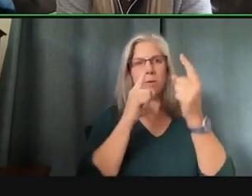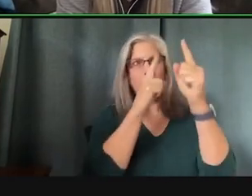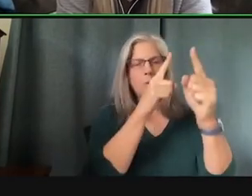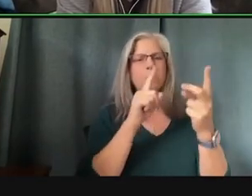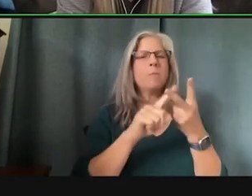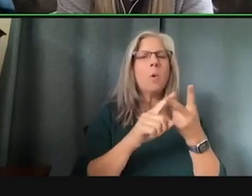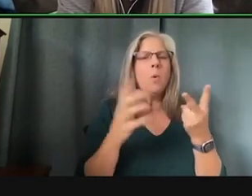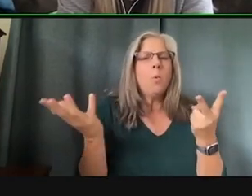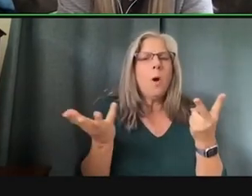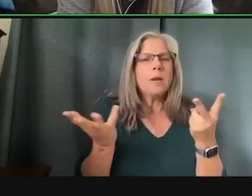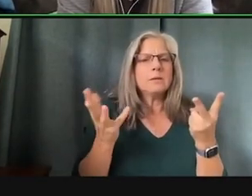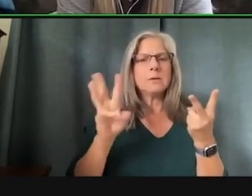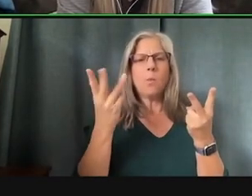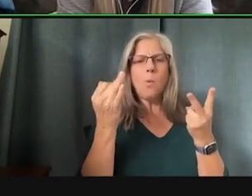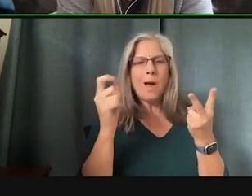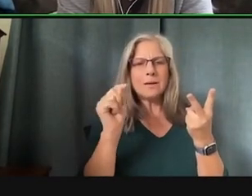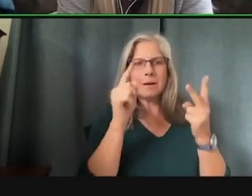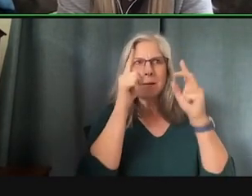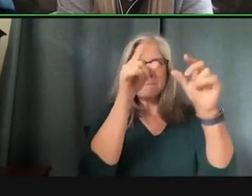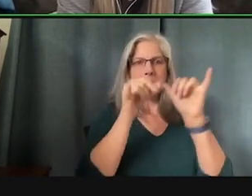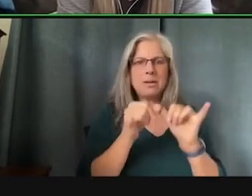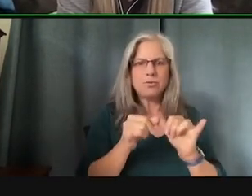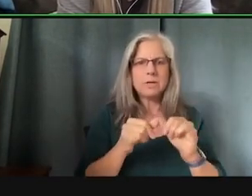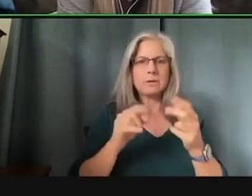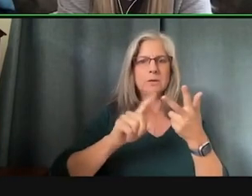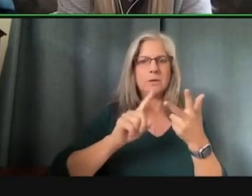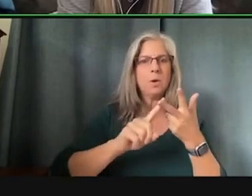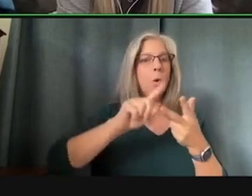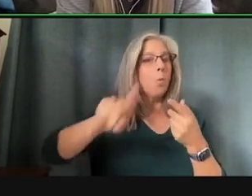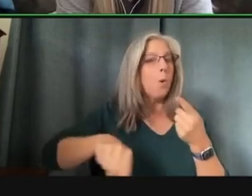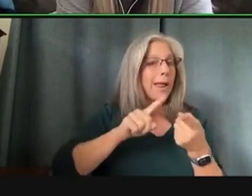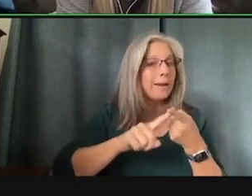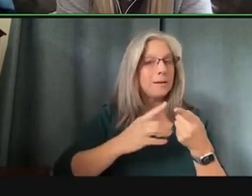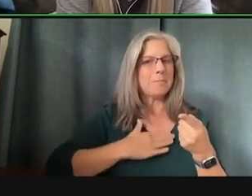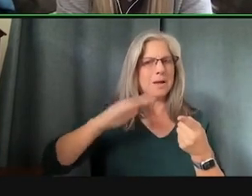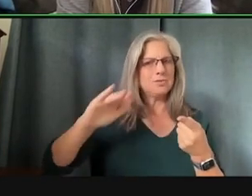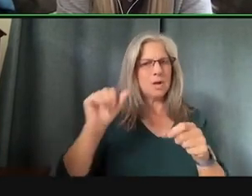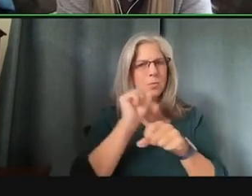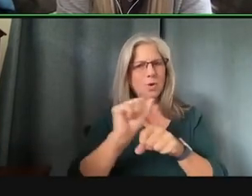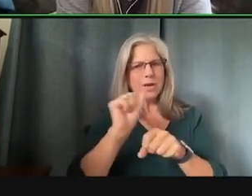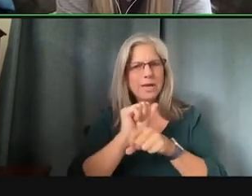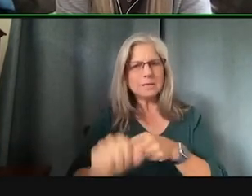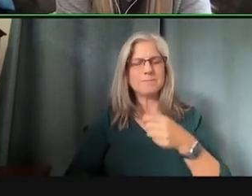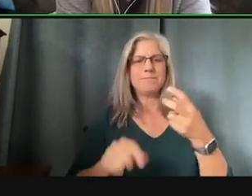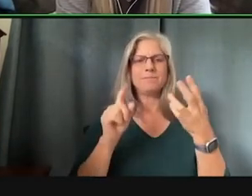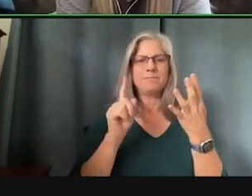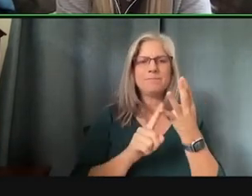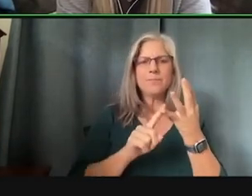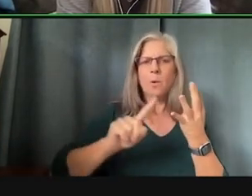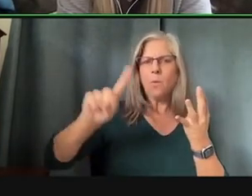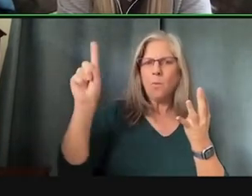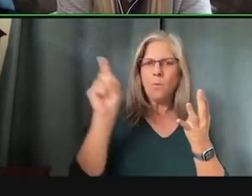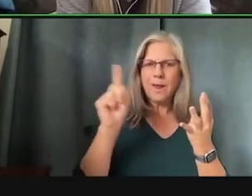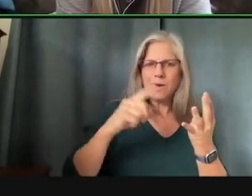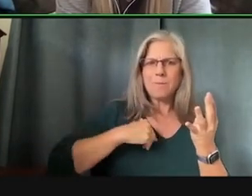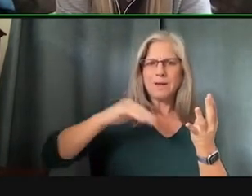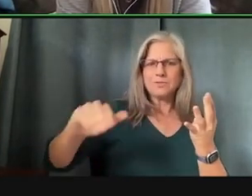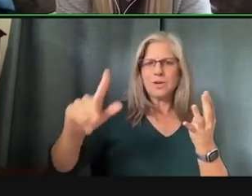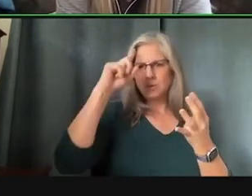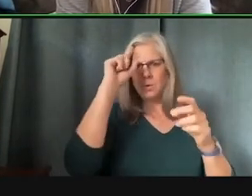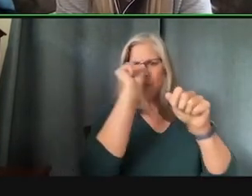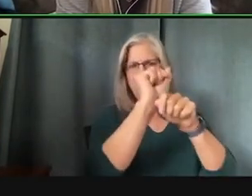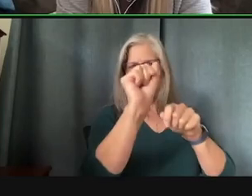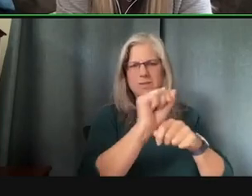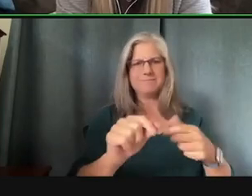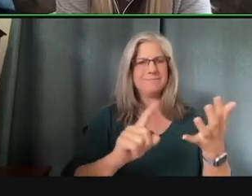measuring? When is my child working on this goal? Where is my child going to work on this goal?